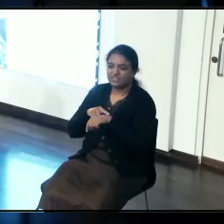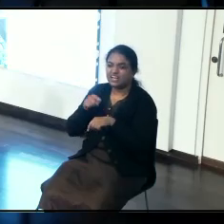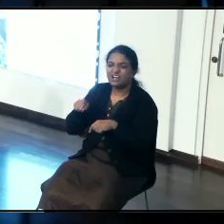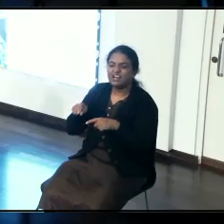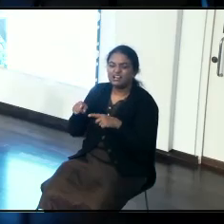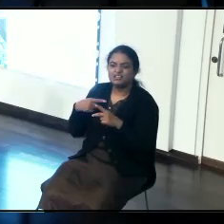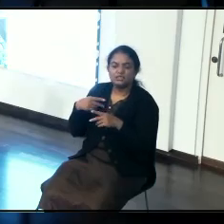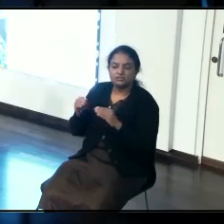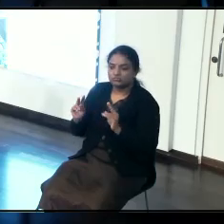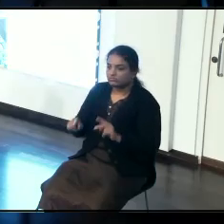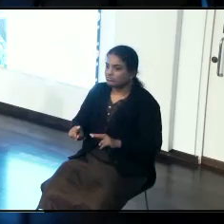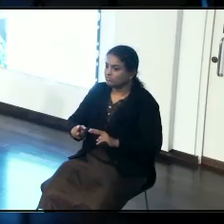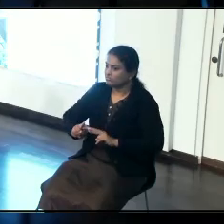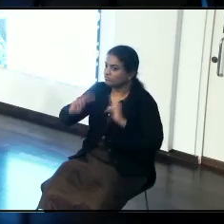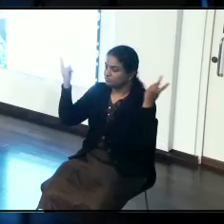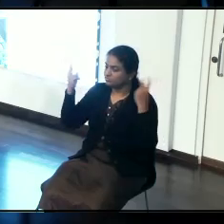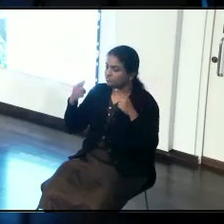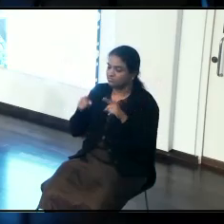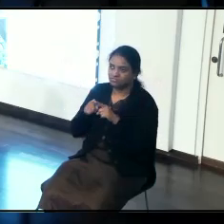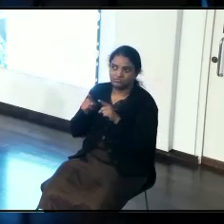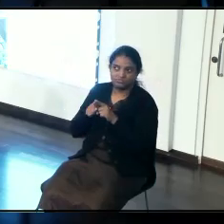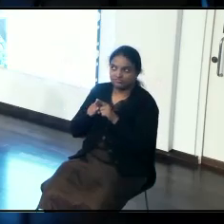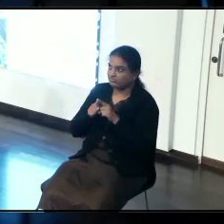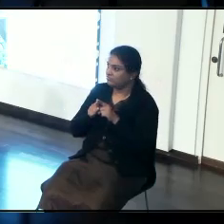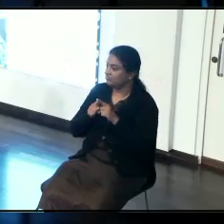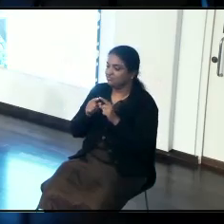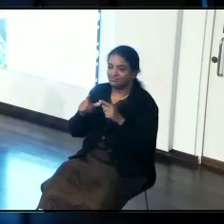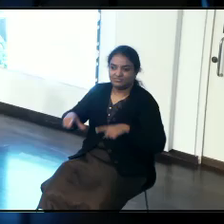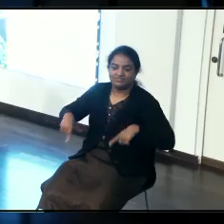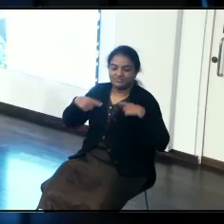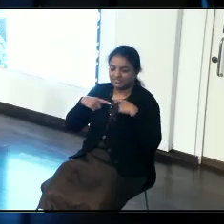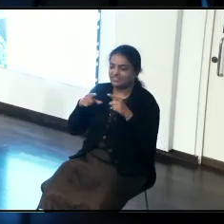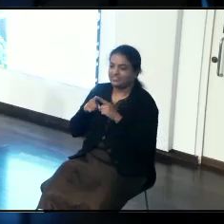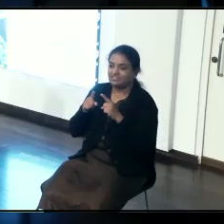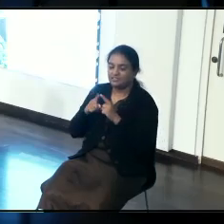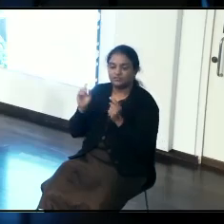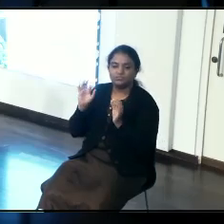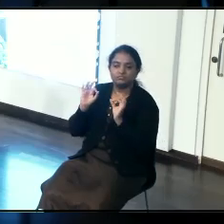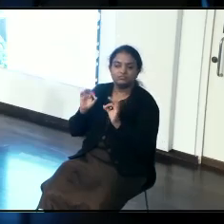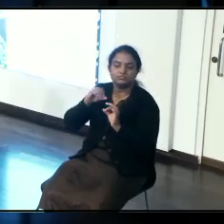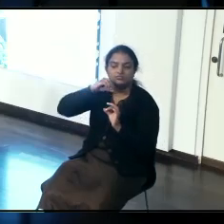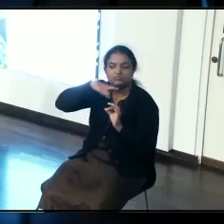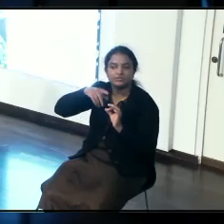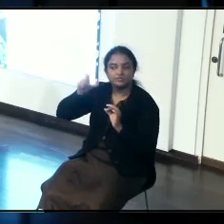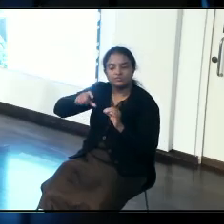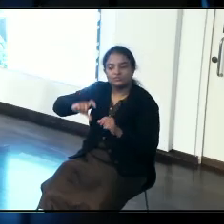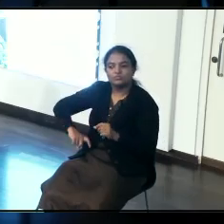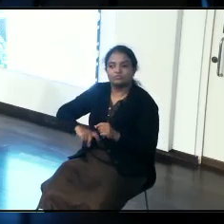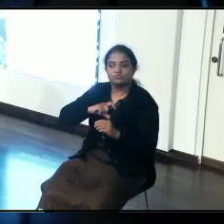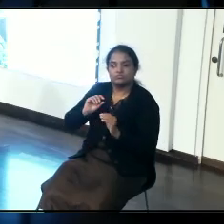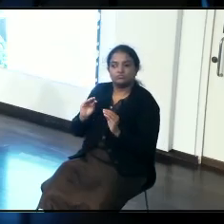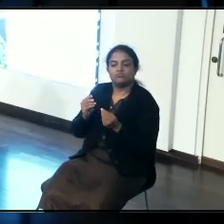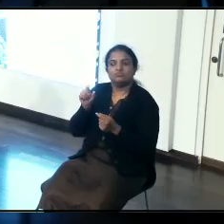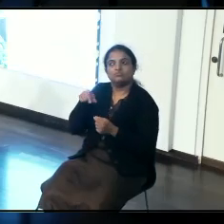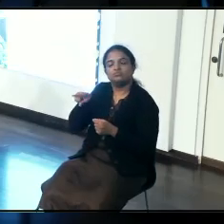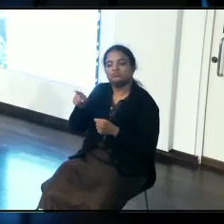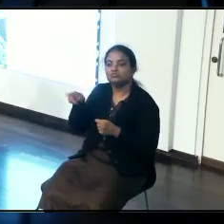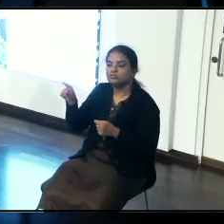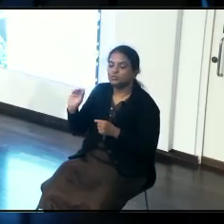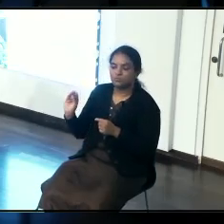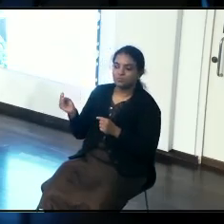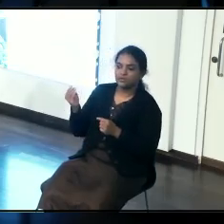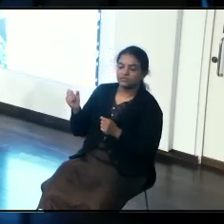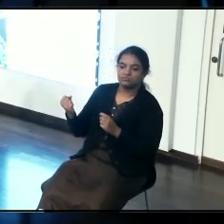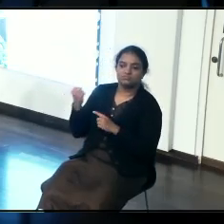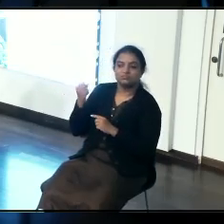and so different now. I have no advice because I'm confident that young people, they can figure it out and be